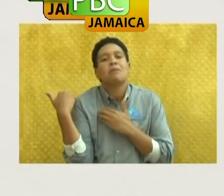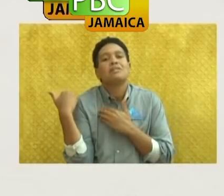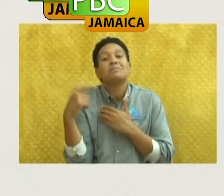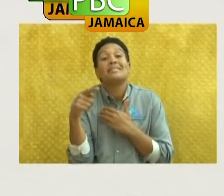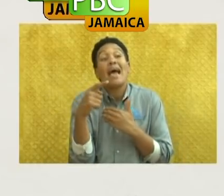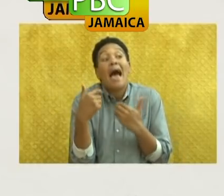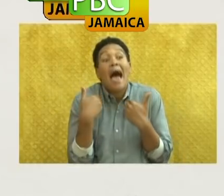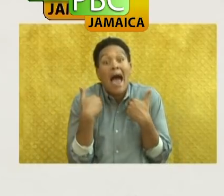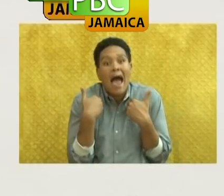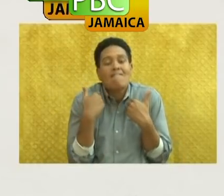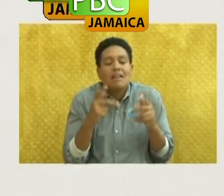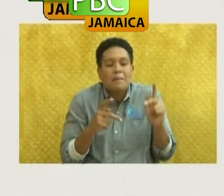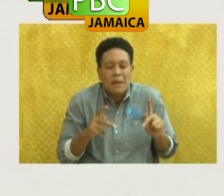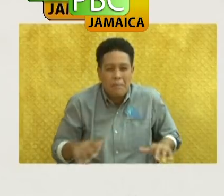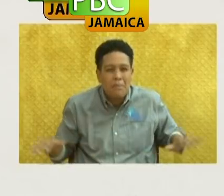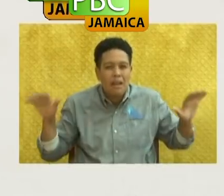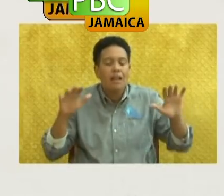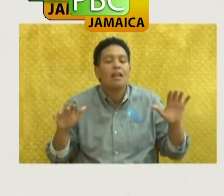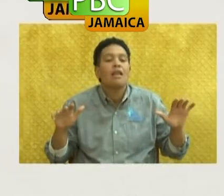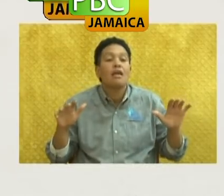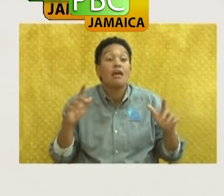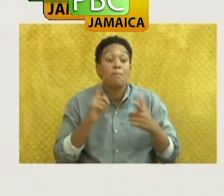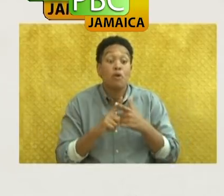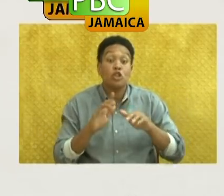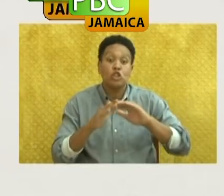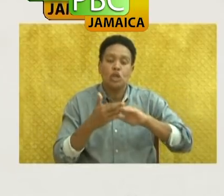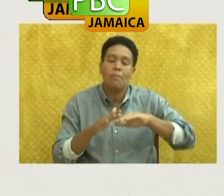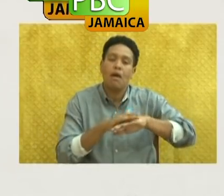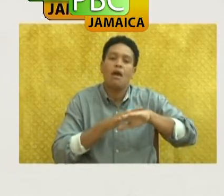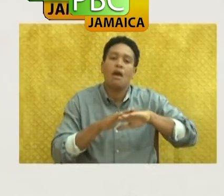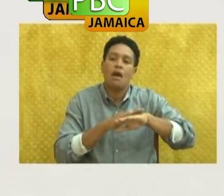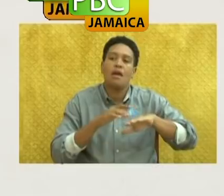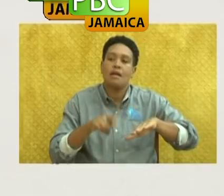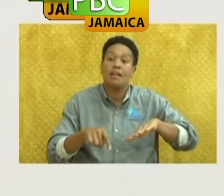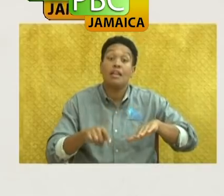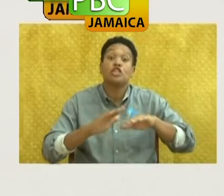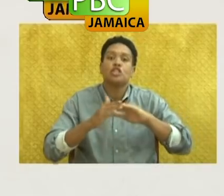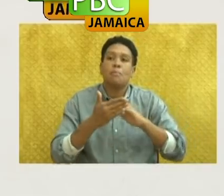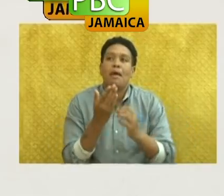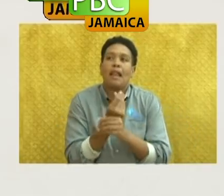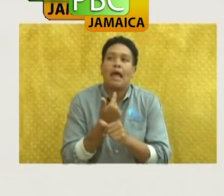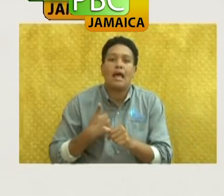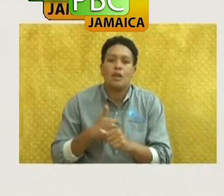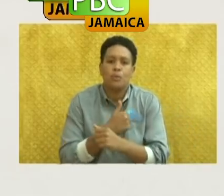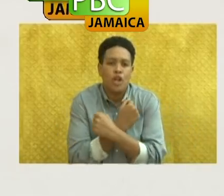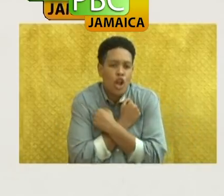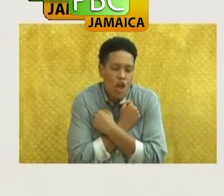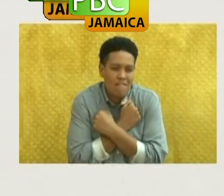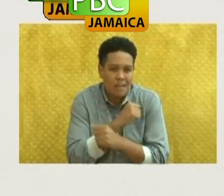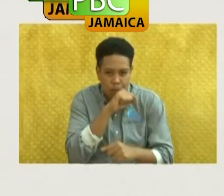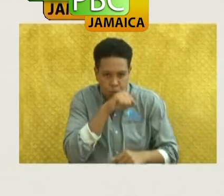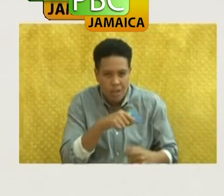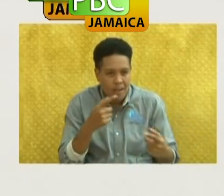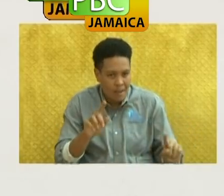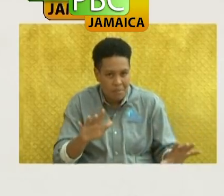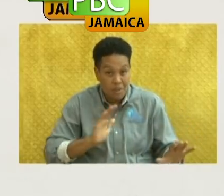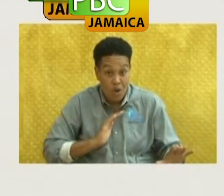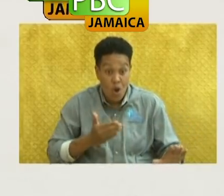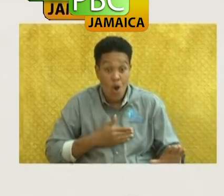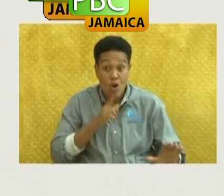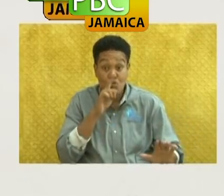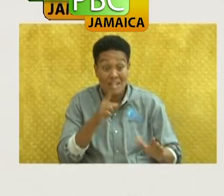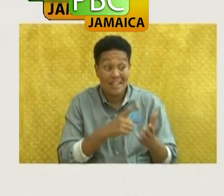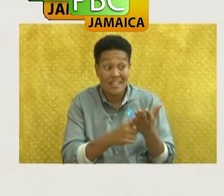they have to the people and the country, this Jamaica land we love, and that our